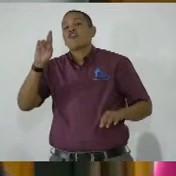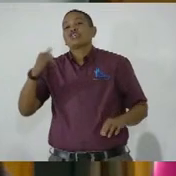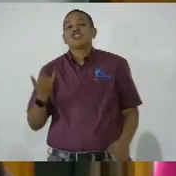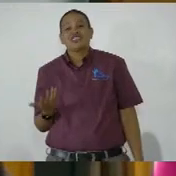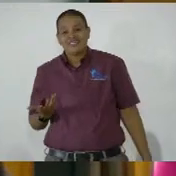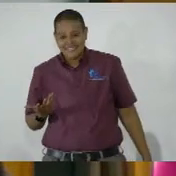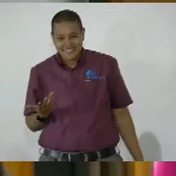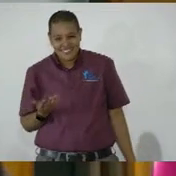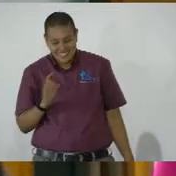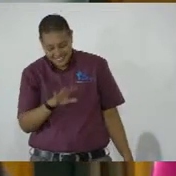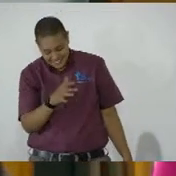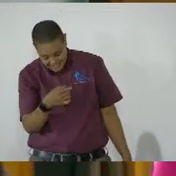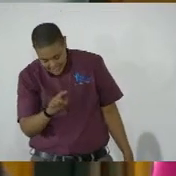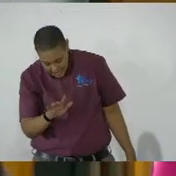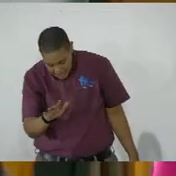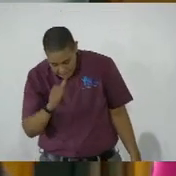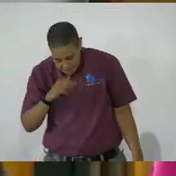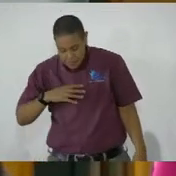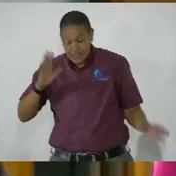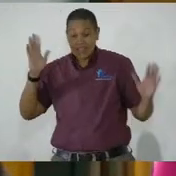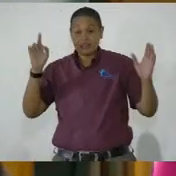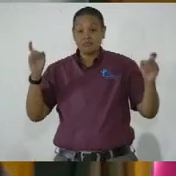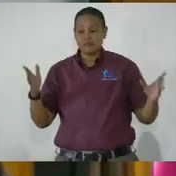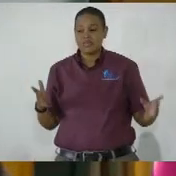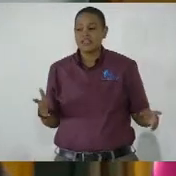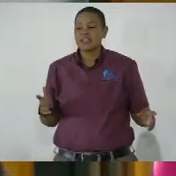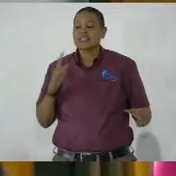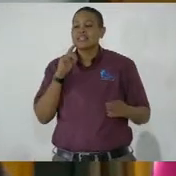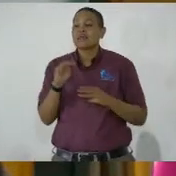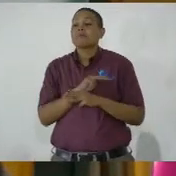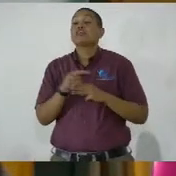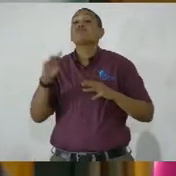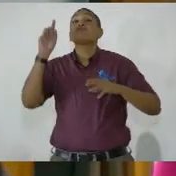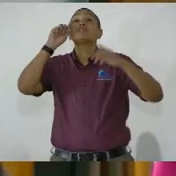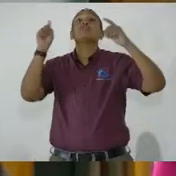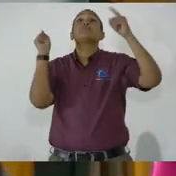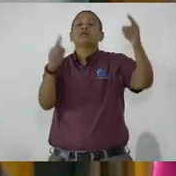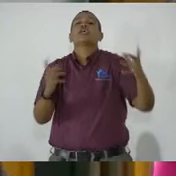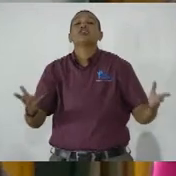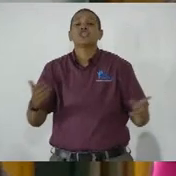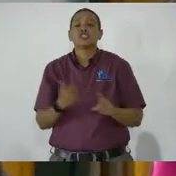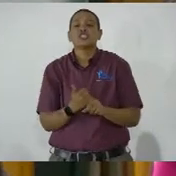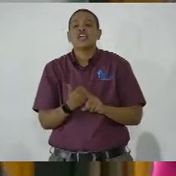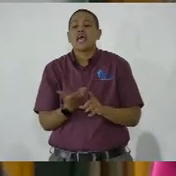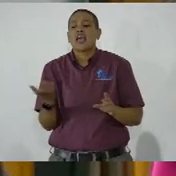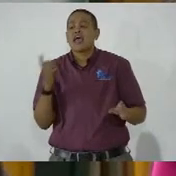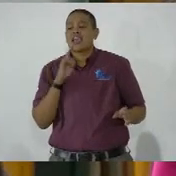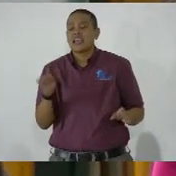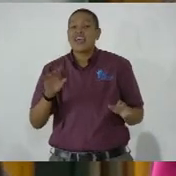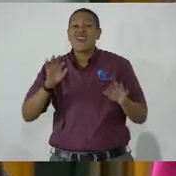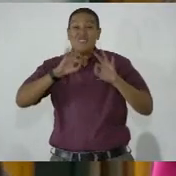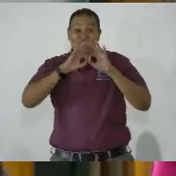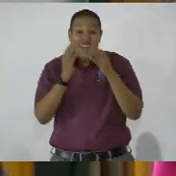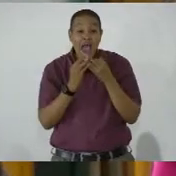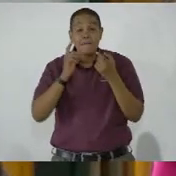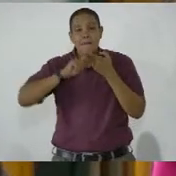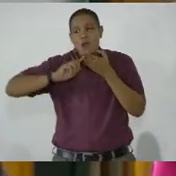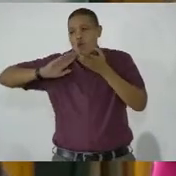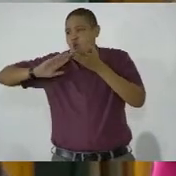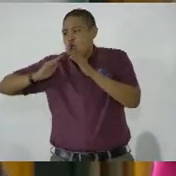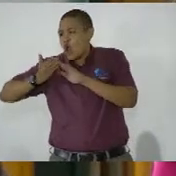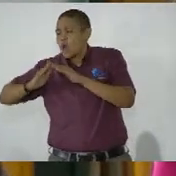justice. Madam Speaker, the Minister's mission is to get warring families and communities